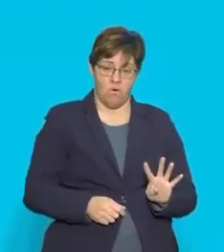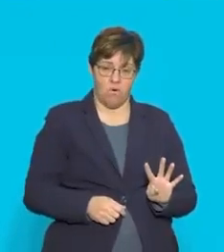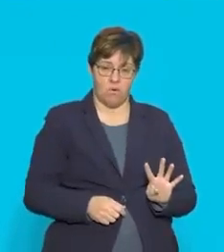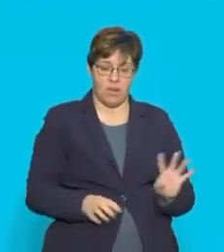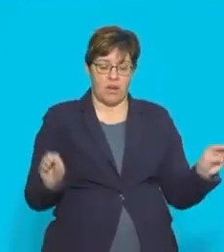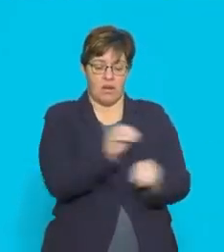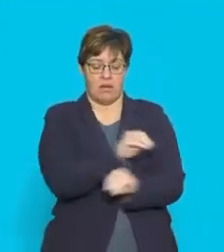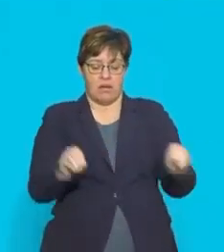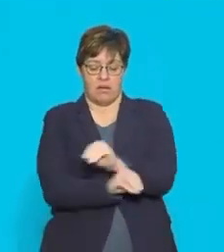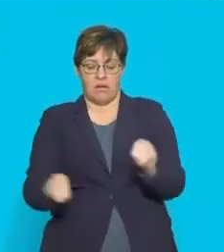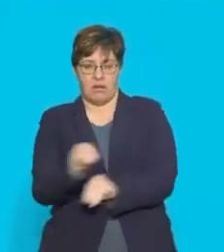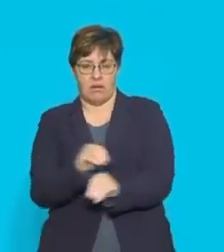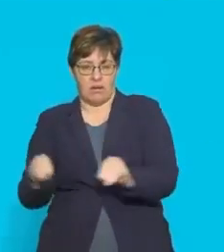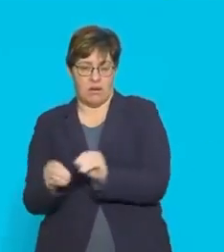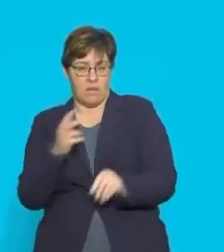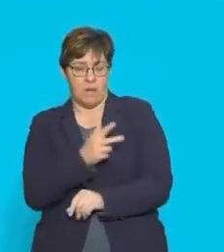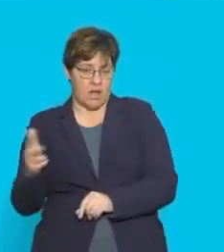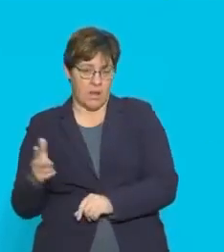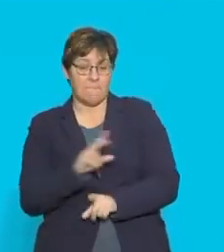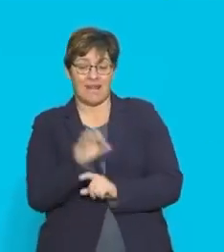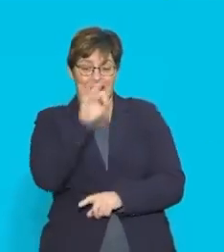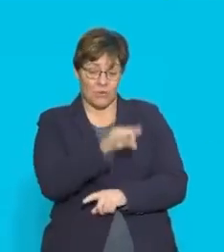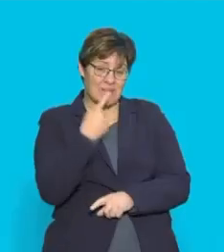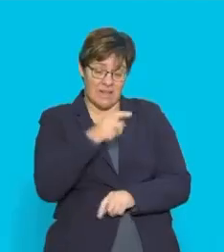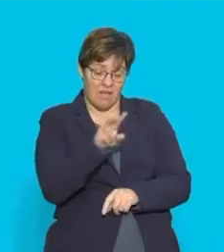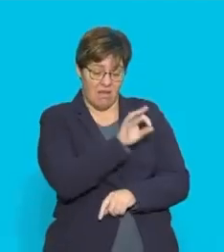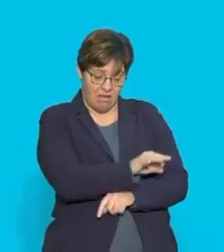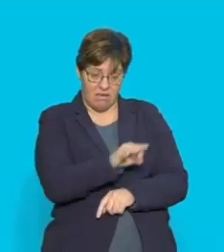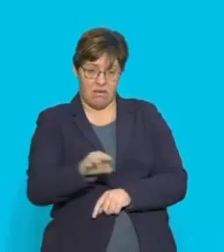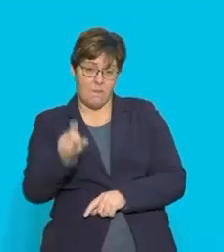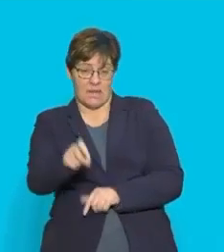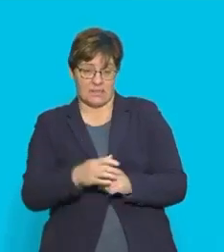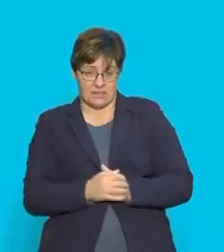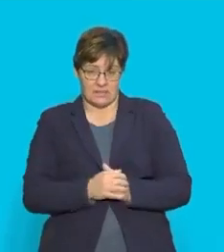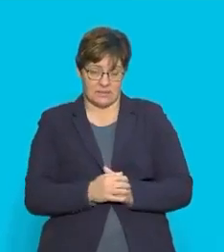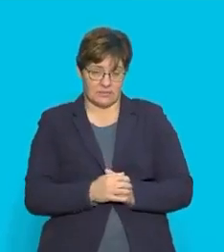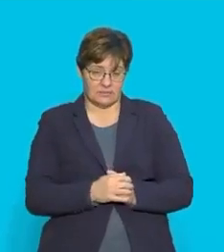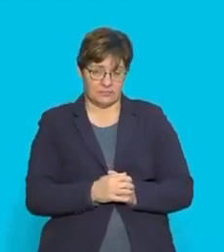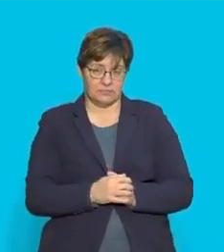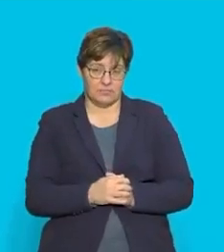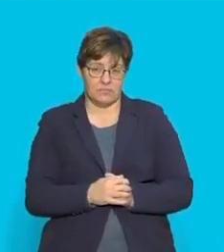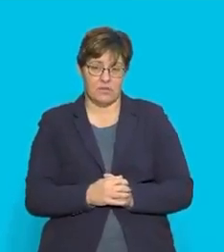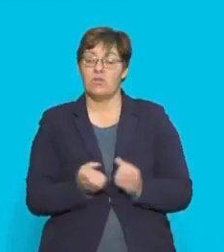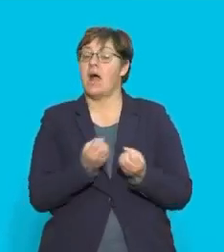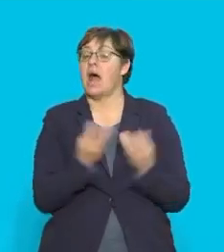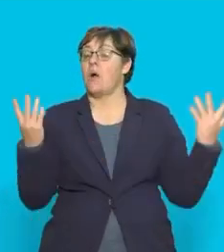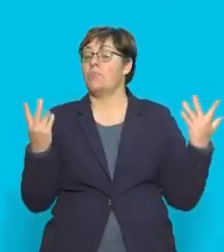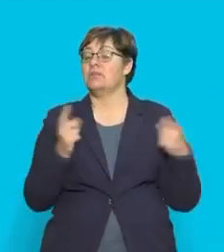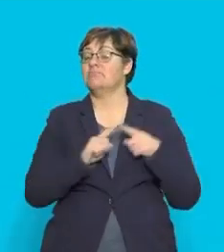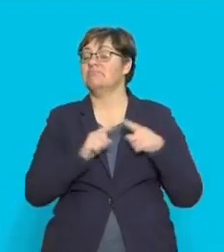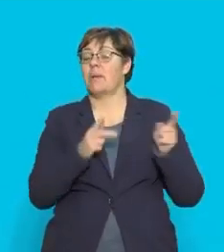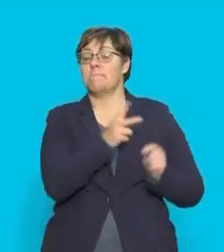them? Then multiply that. Then that will give us how many different ways that the car can be